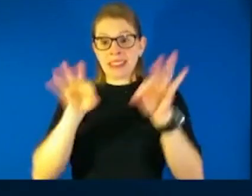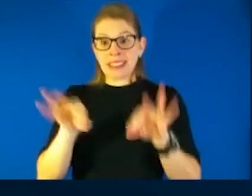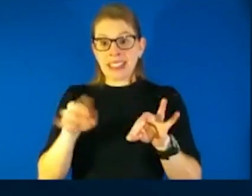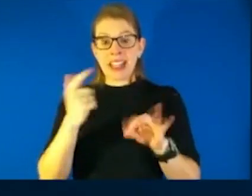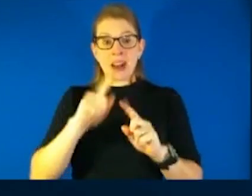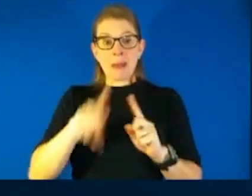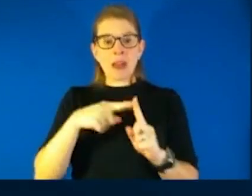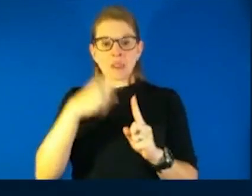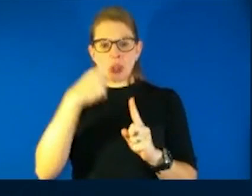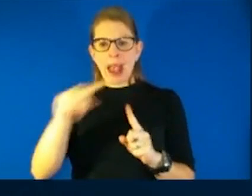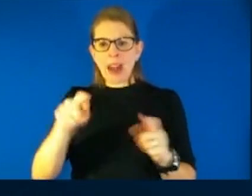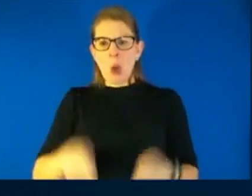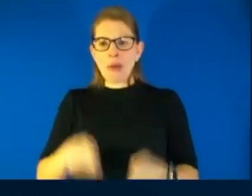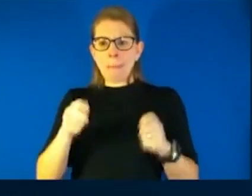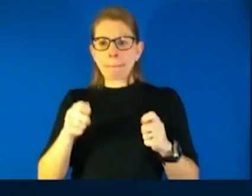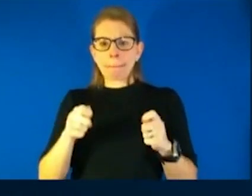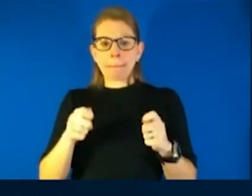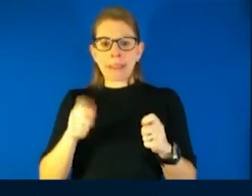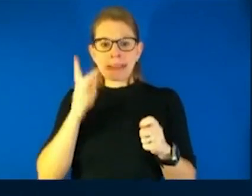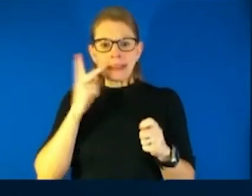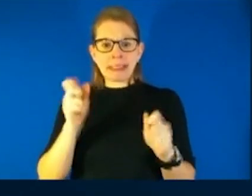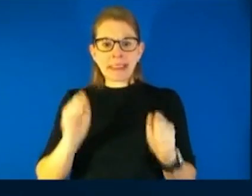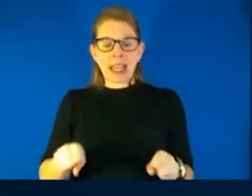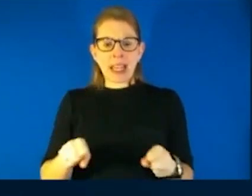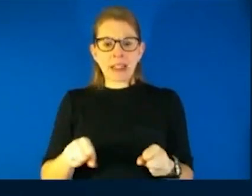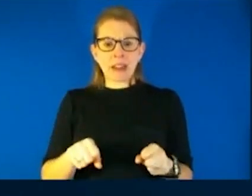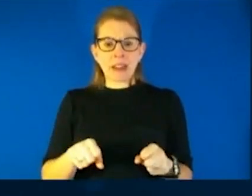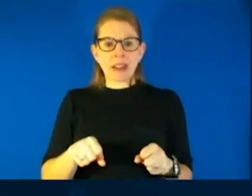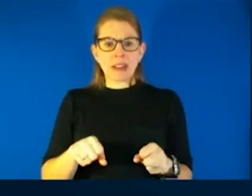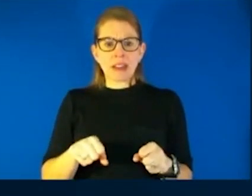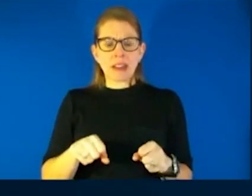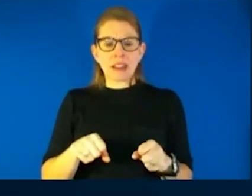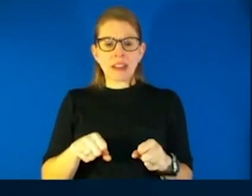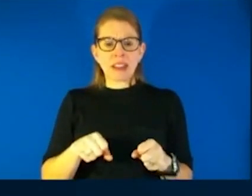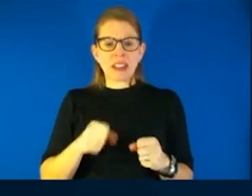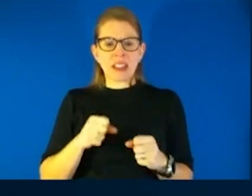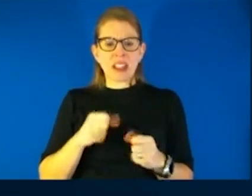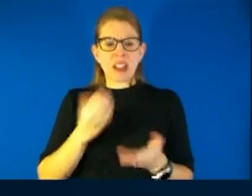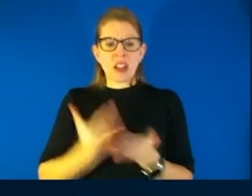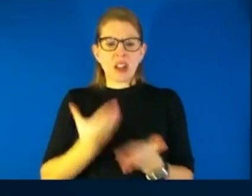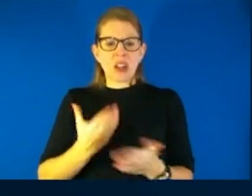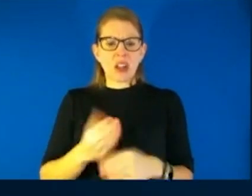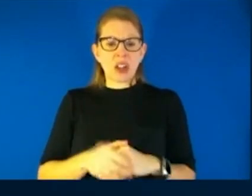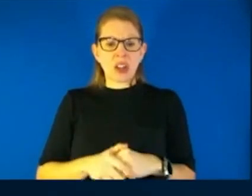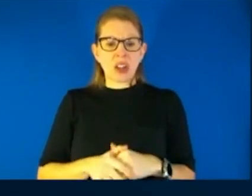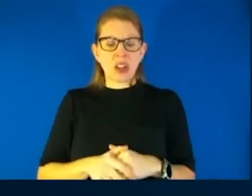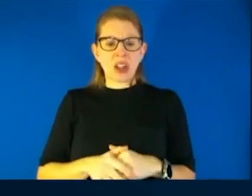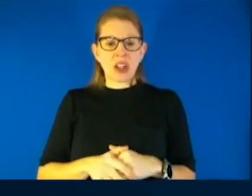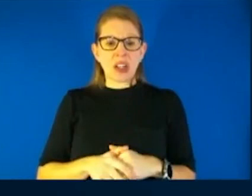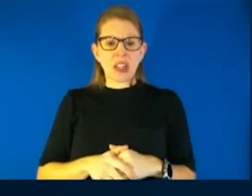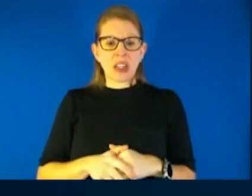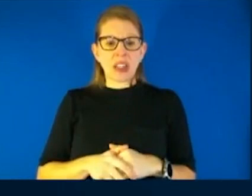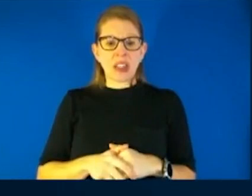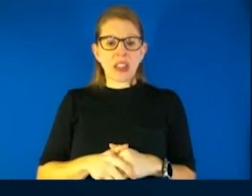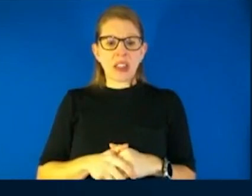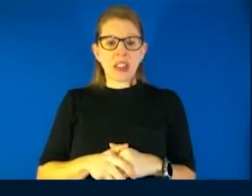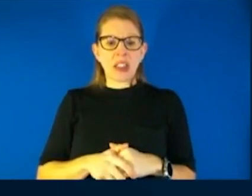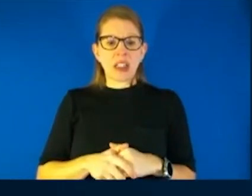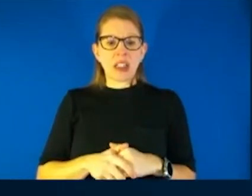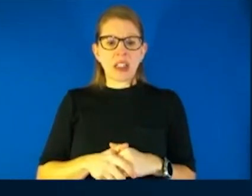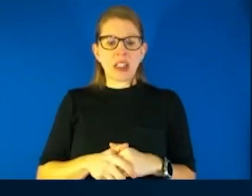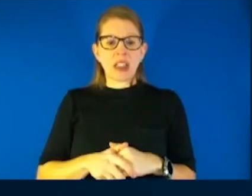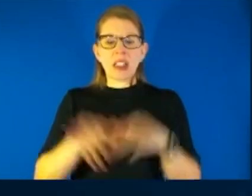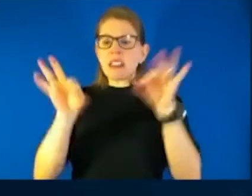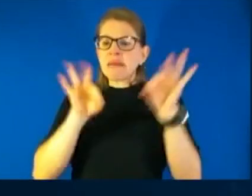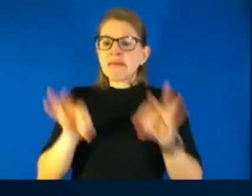for us so we can see it. You got the proof. You got the proof right there. So tell us a little bit about that and what